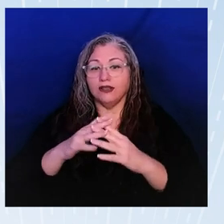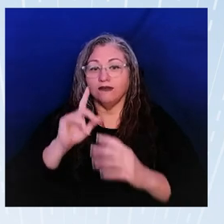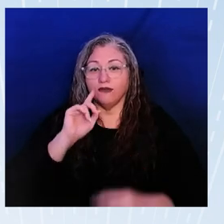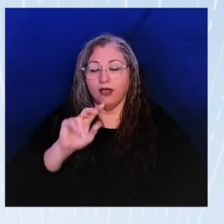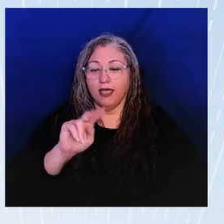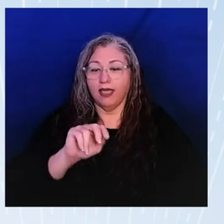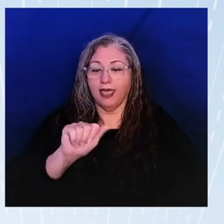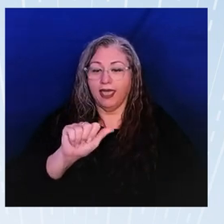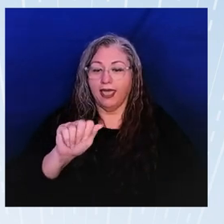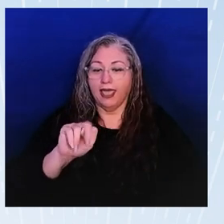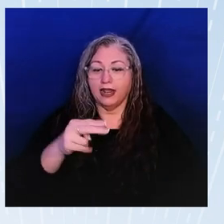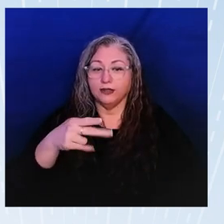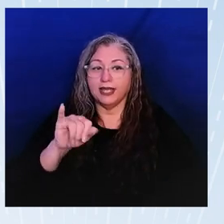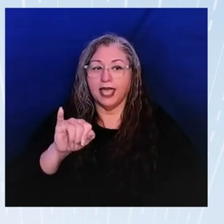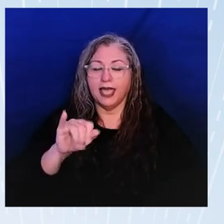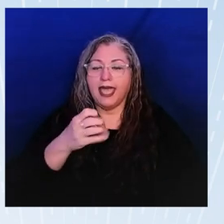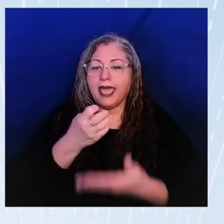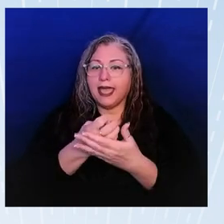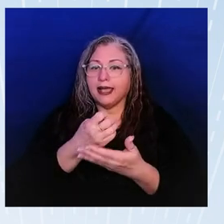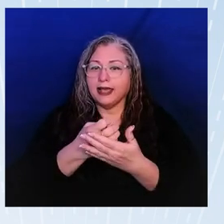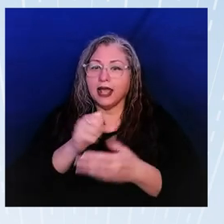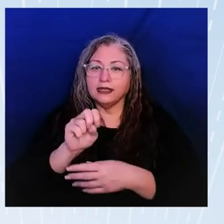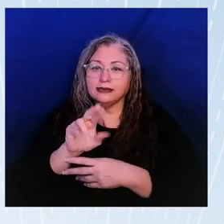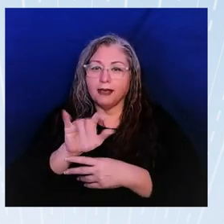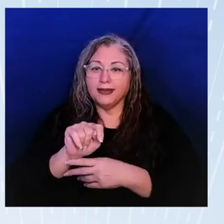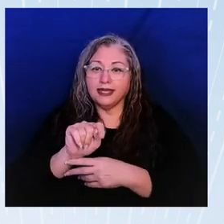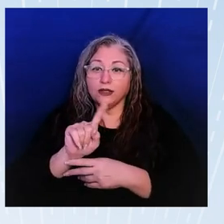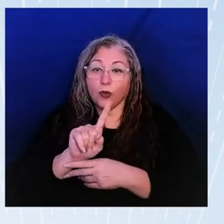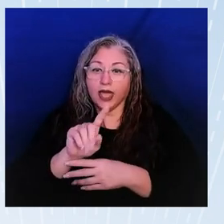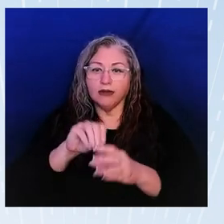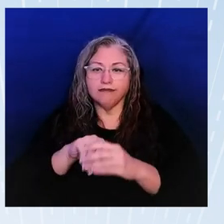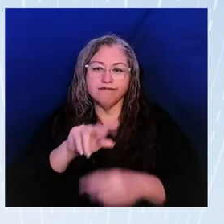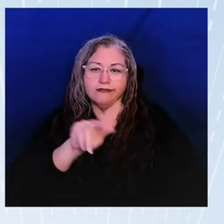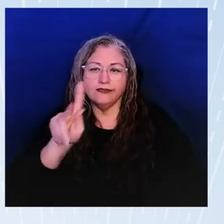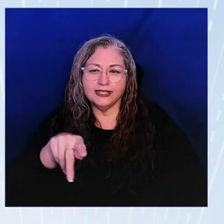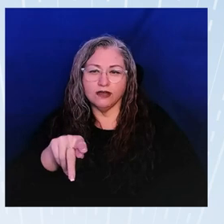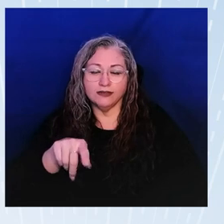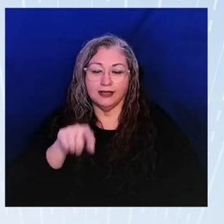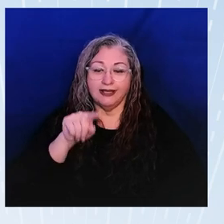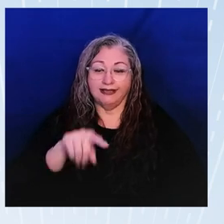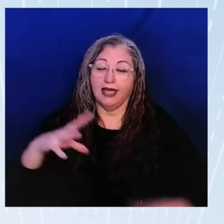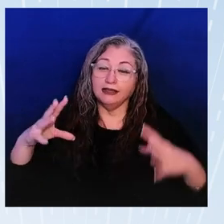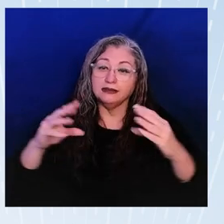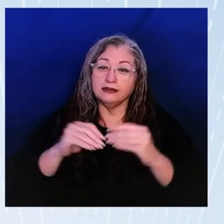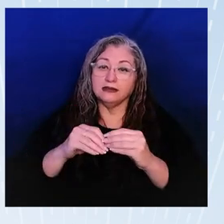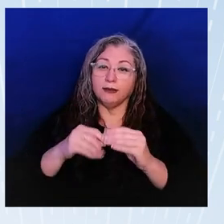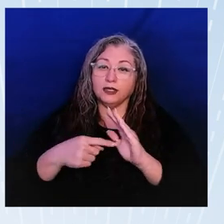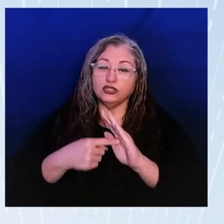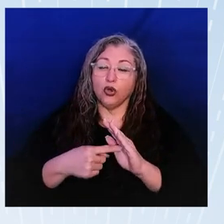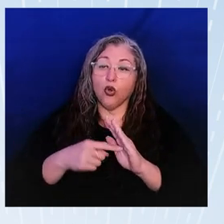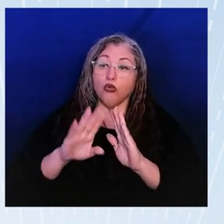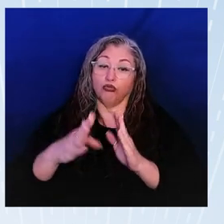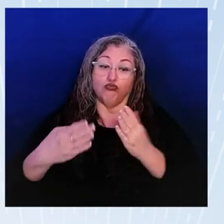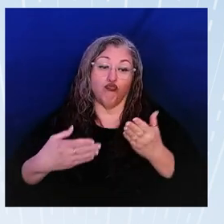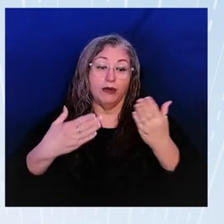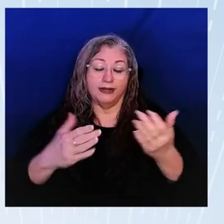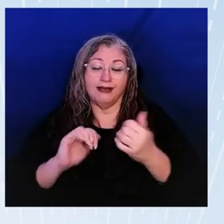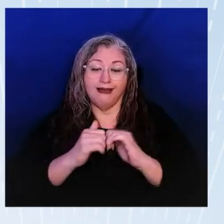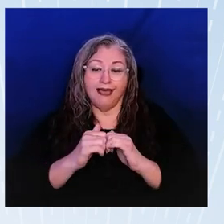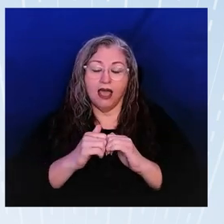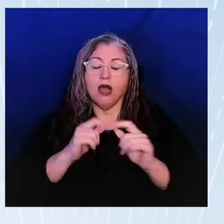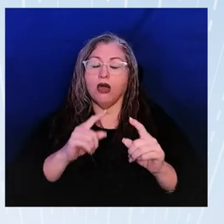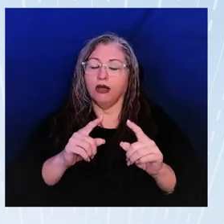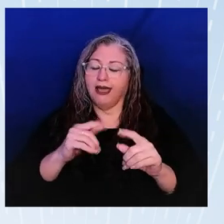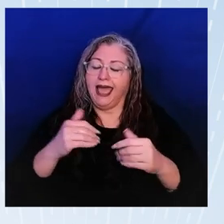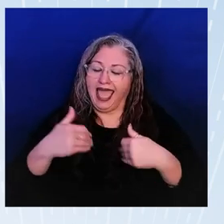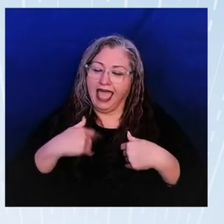NHPI Economic Summit in Philadelphia. The summit demonstrated how your recommendations are having a